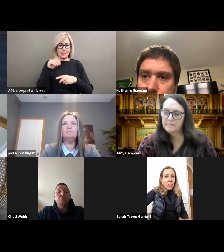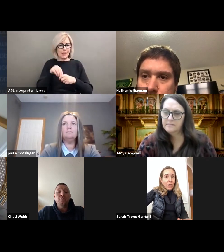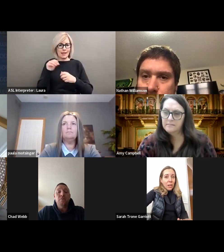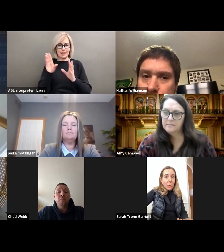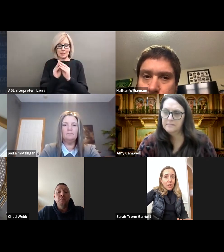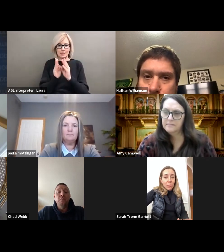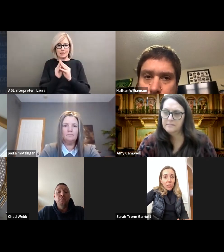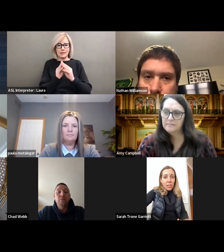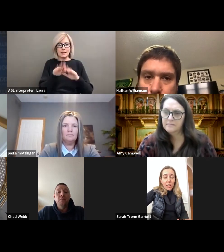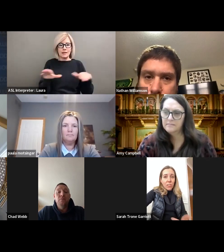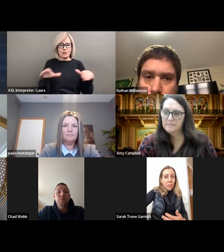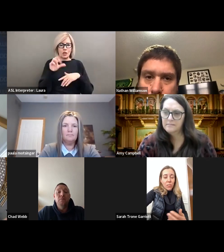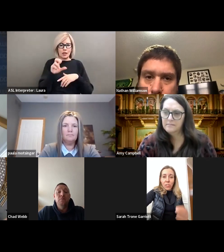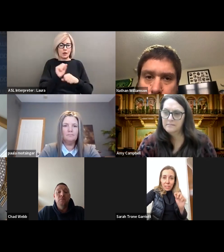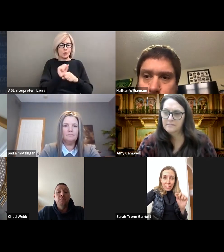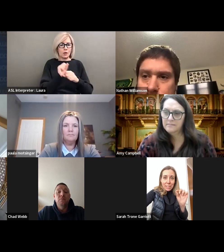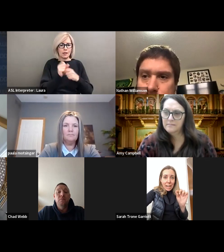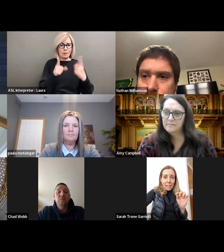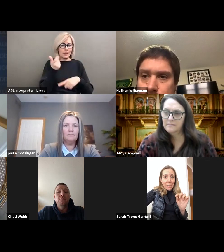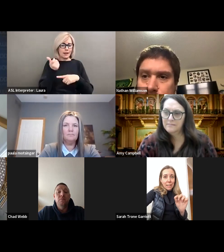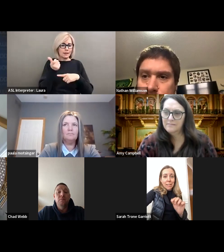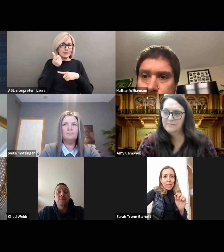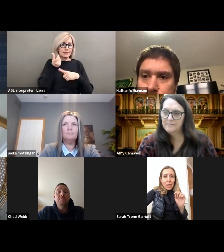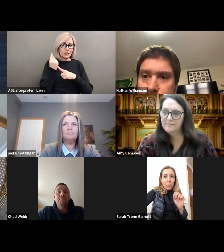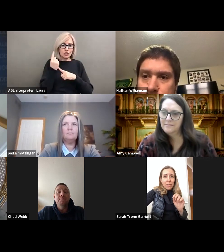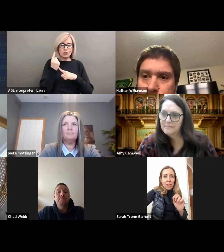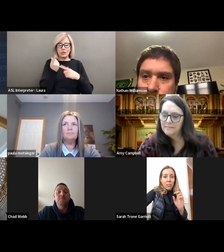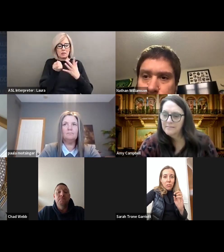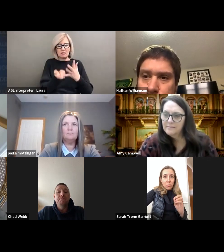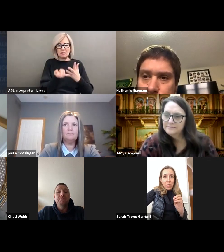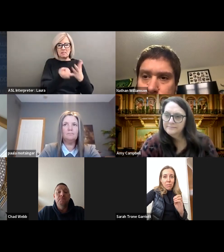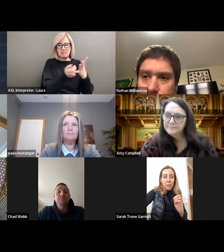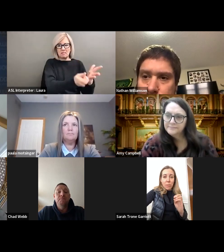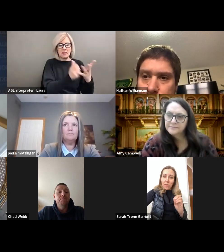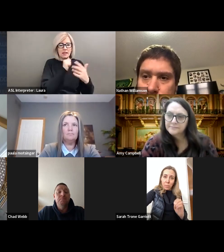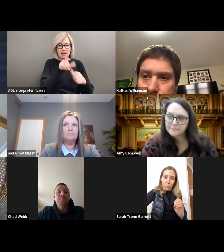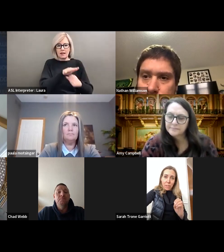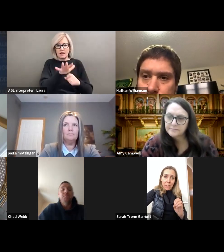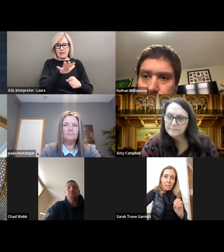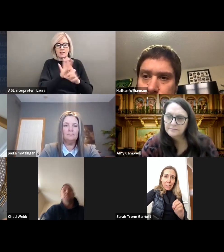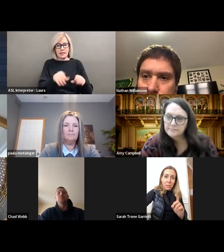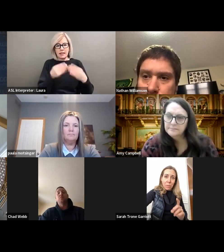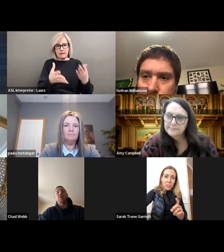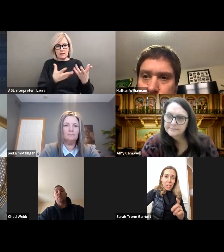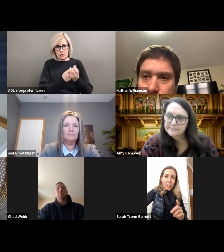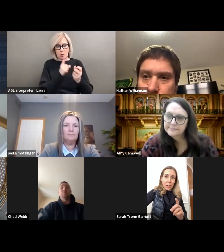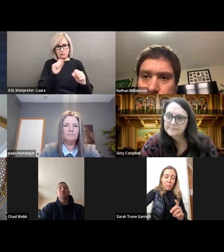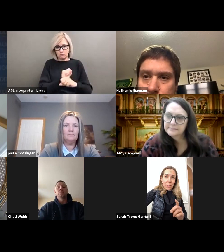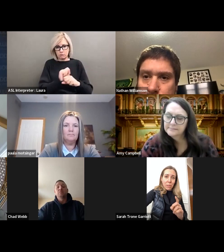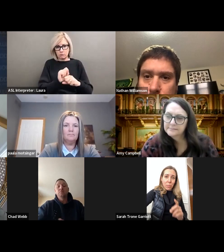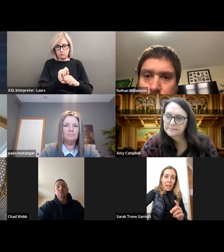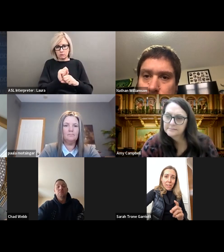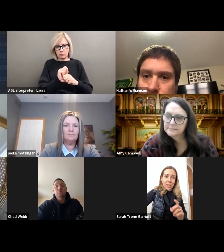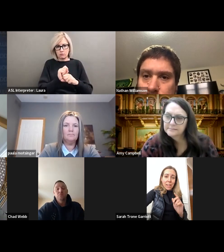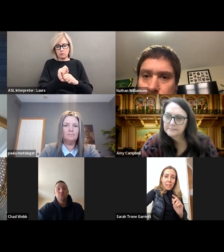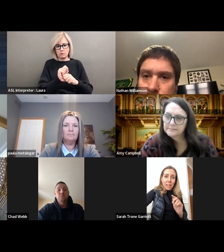The childcare work that was done last year was just little tiny things. It wasn't enough to truly give people the support they need. And the one childcare bill